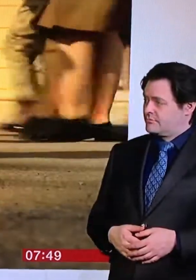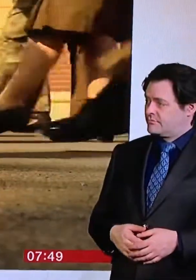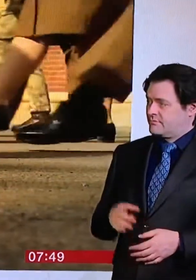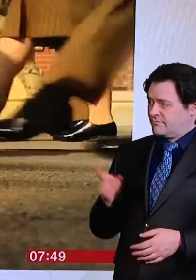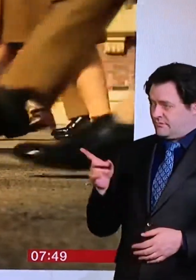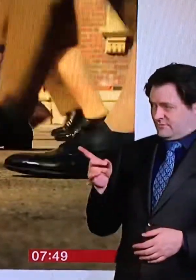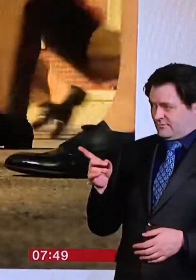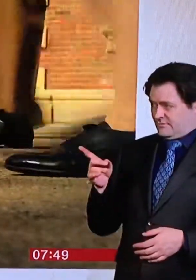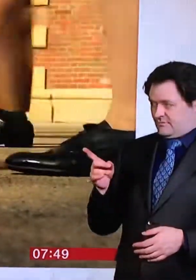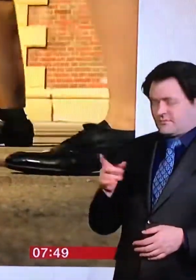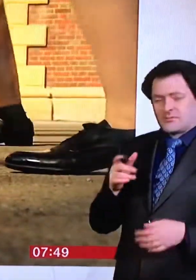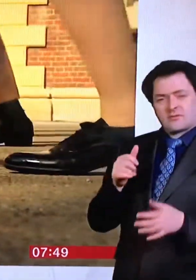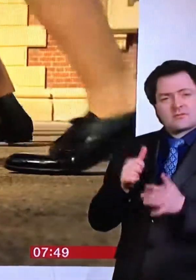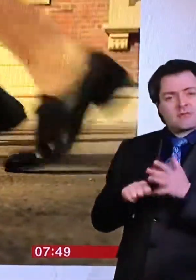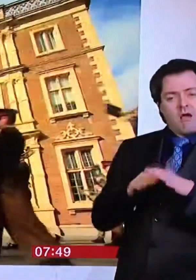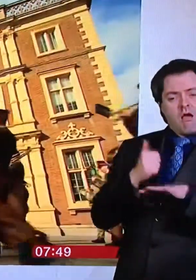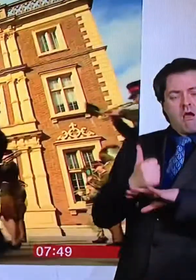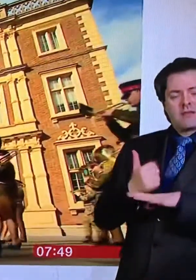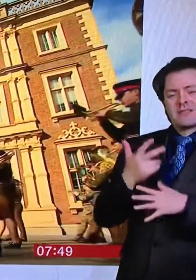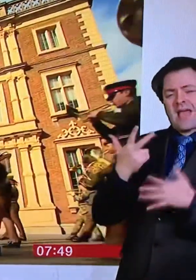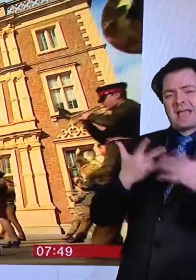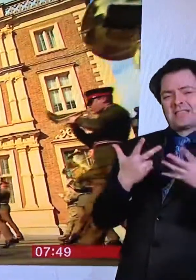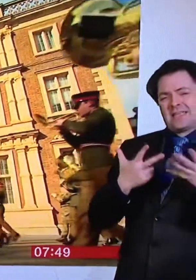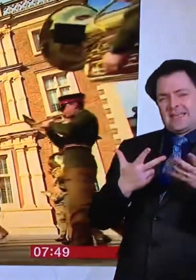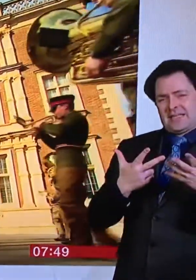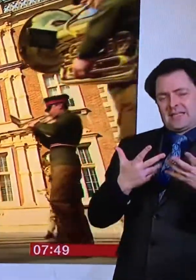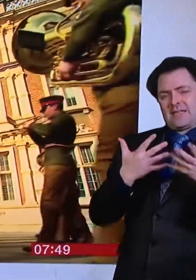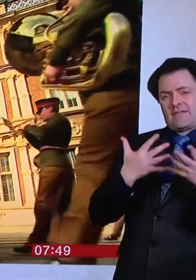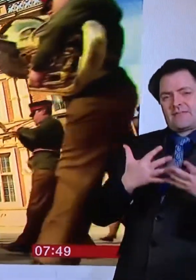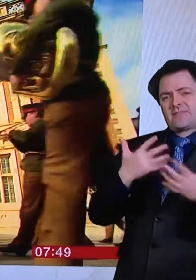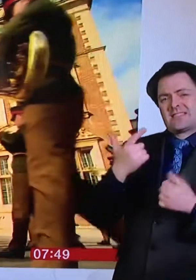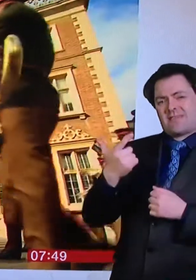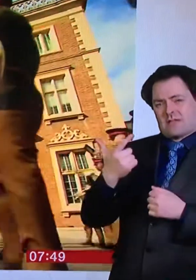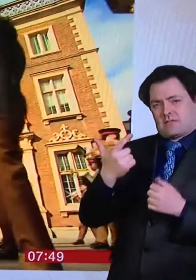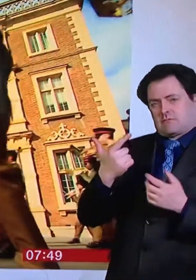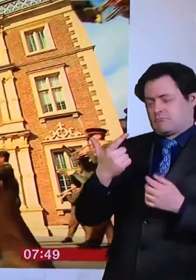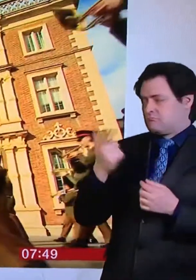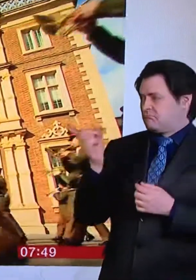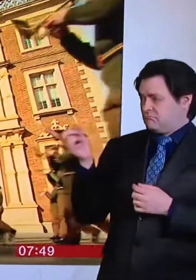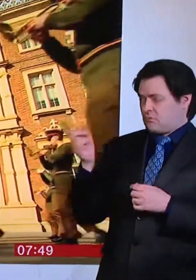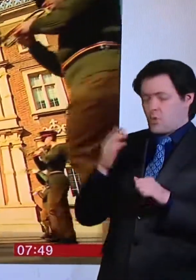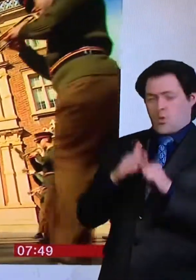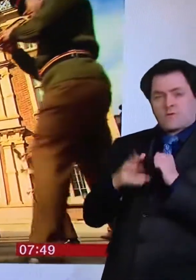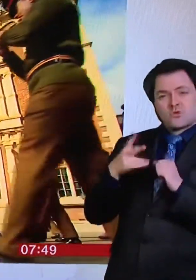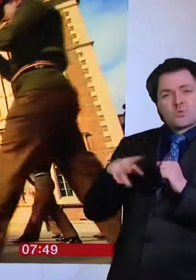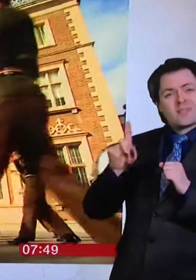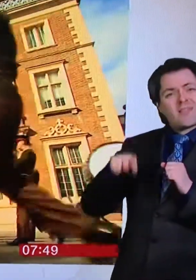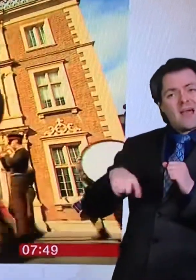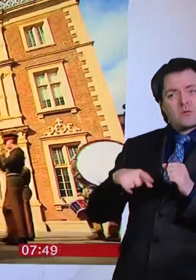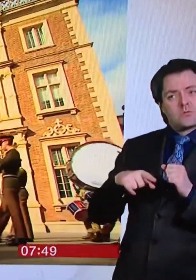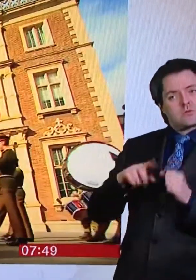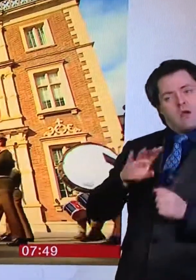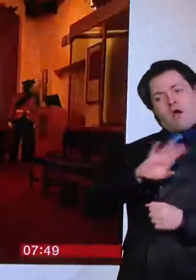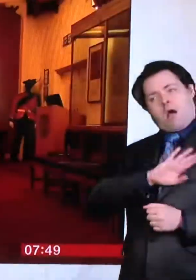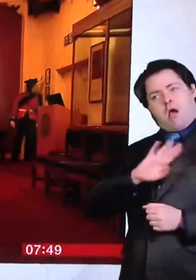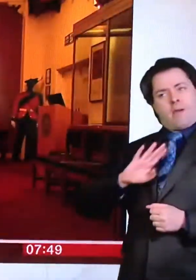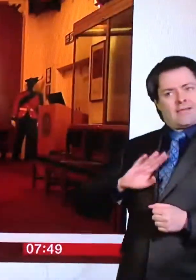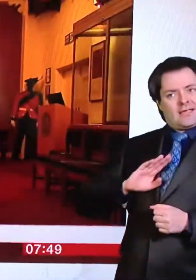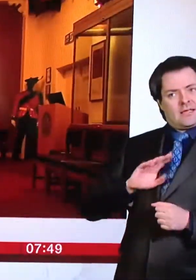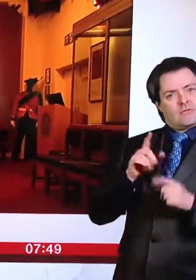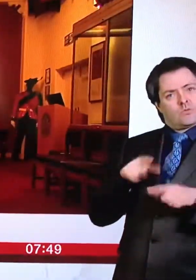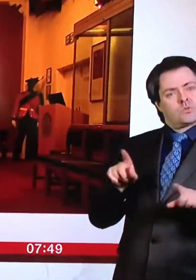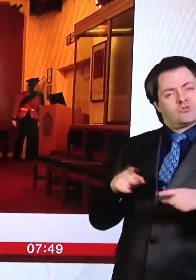Since 1857, more than 20,000 army musicians have trained here. I think people just